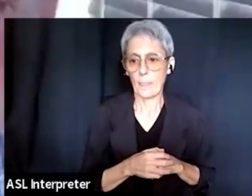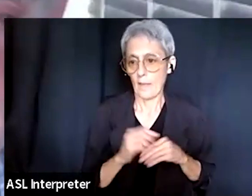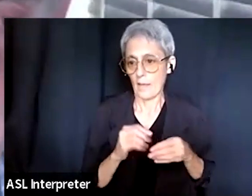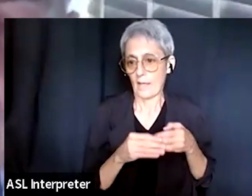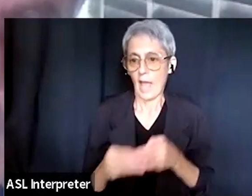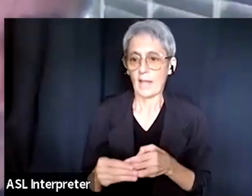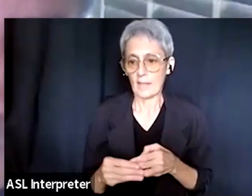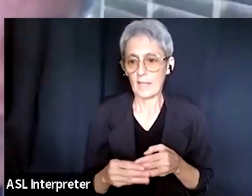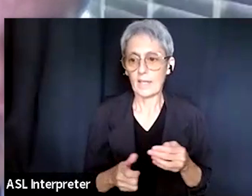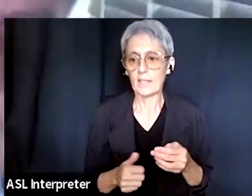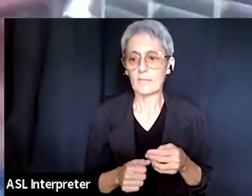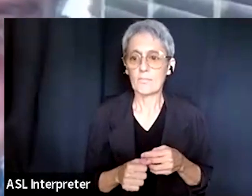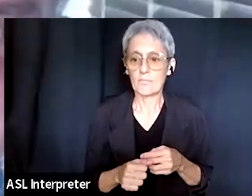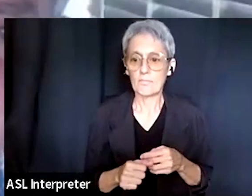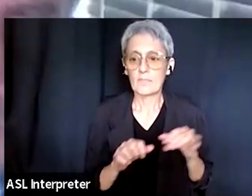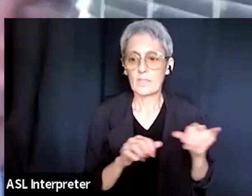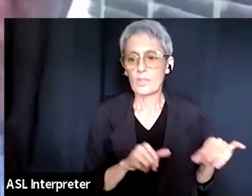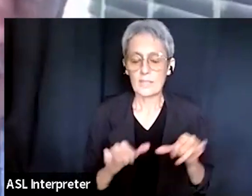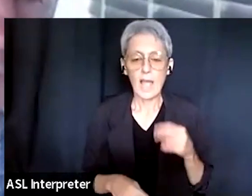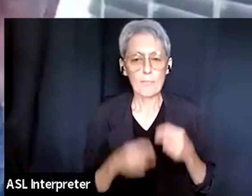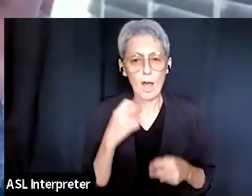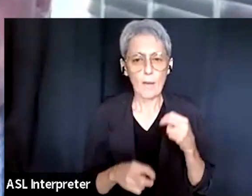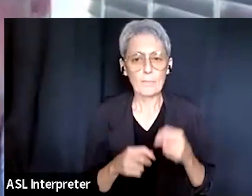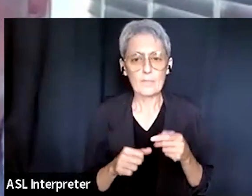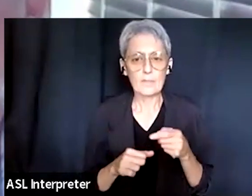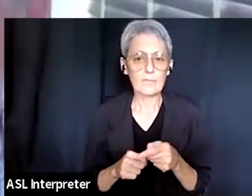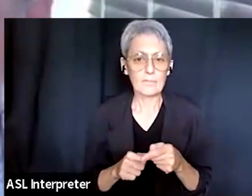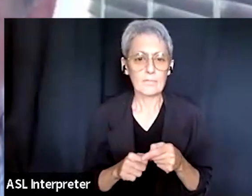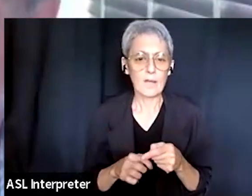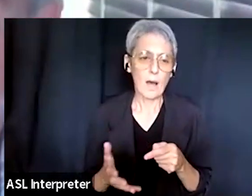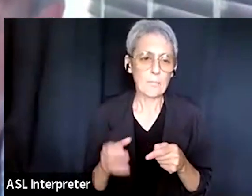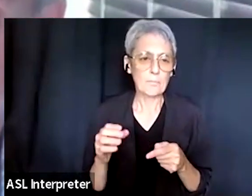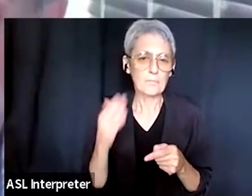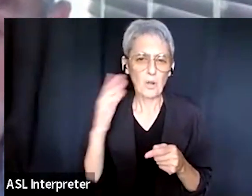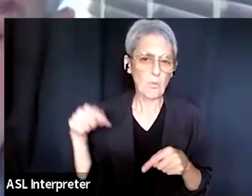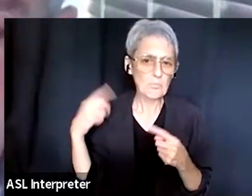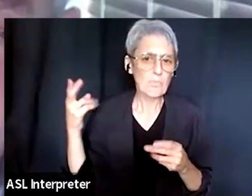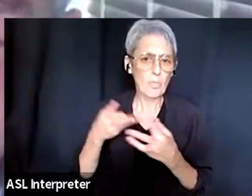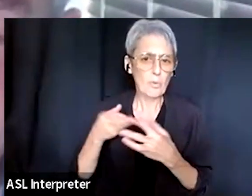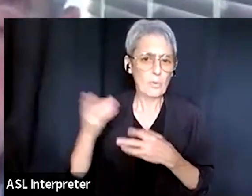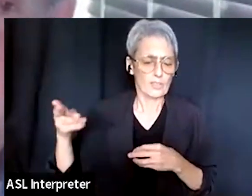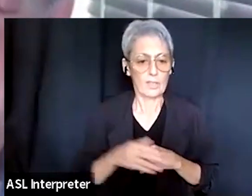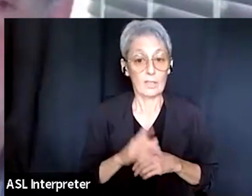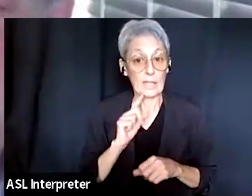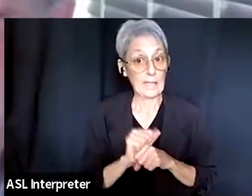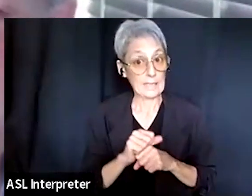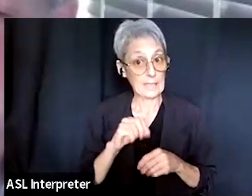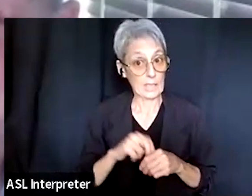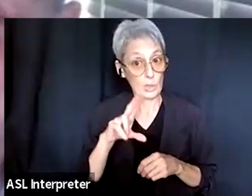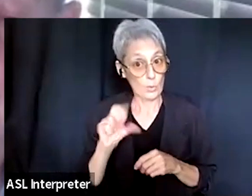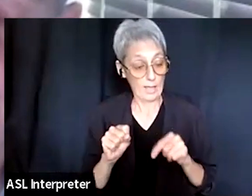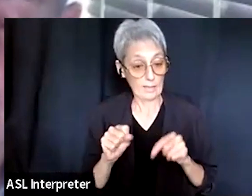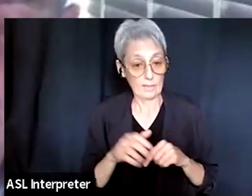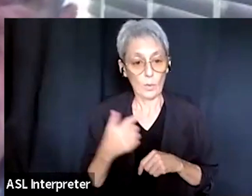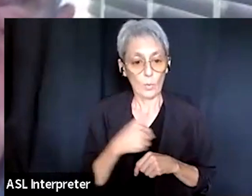the same problems we've experienced in, you know, historically, and indeed in the US. I think one of the